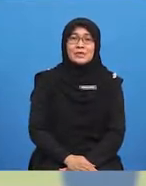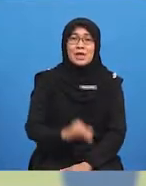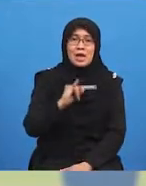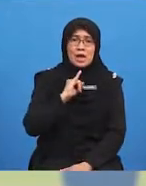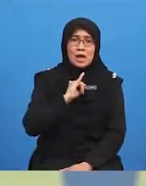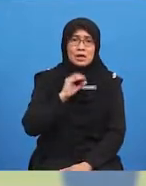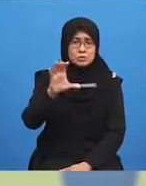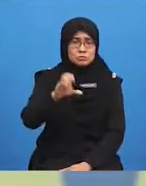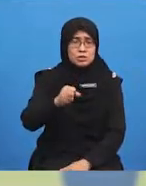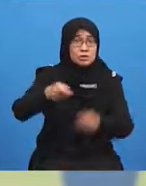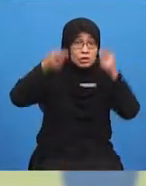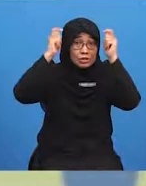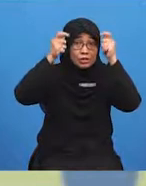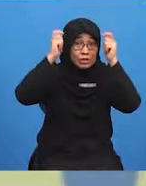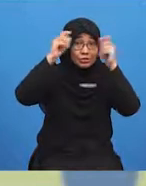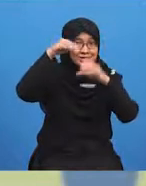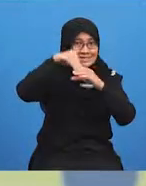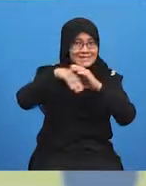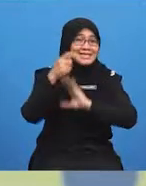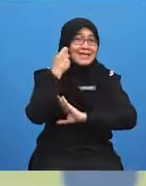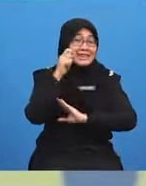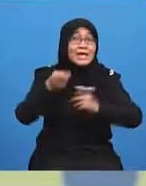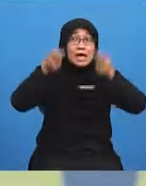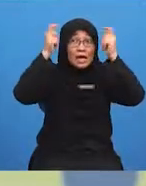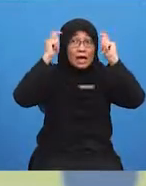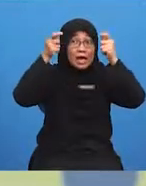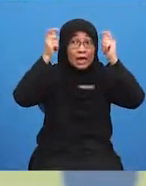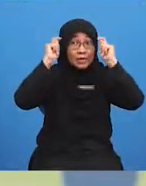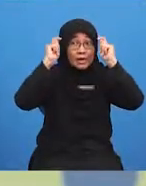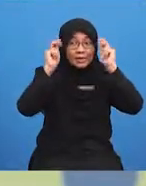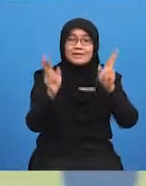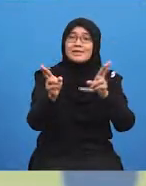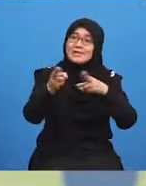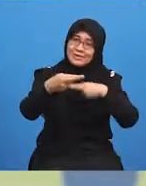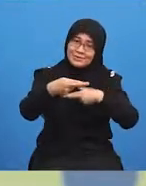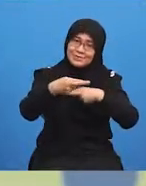I take showers in the bathroom.